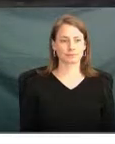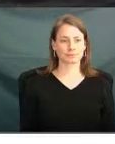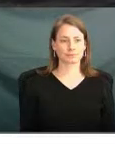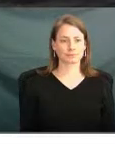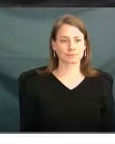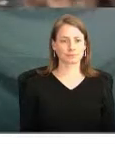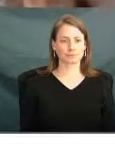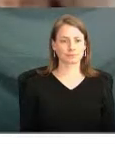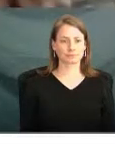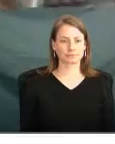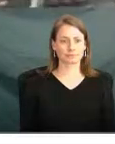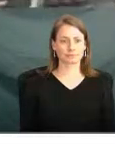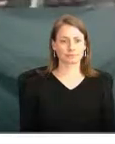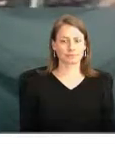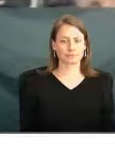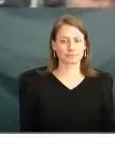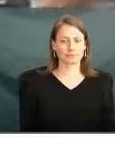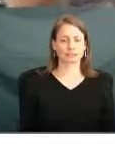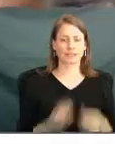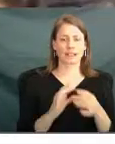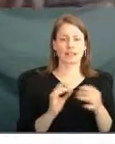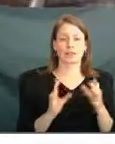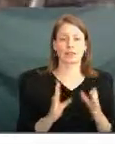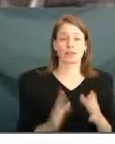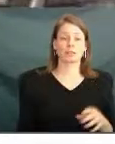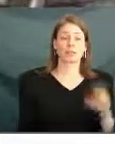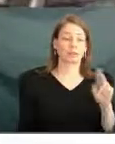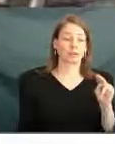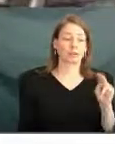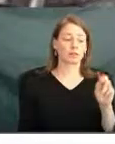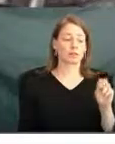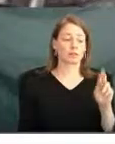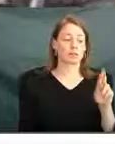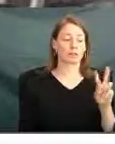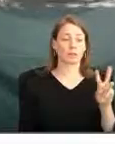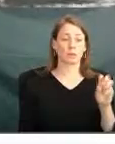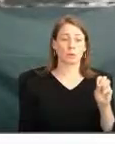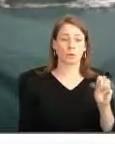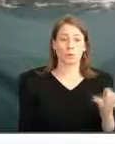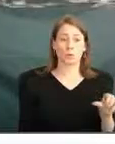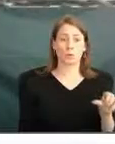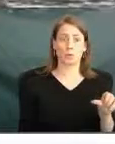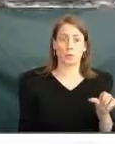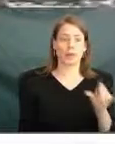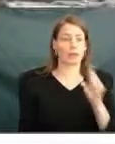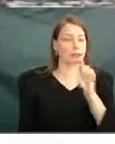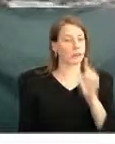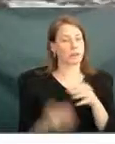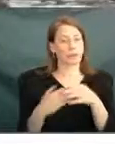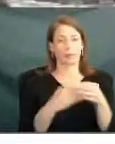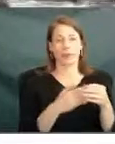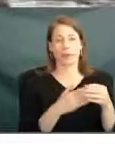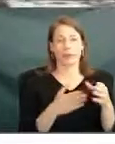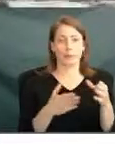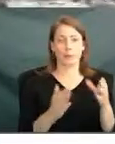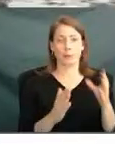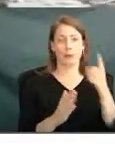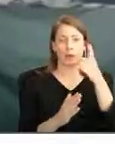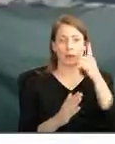Norway has had a pioneering role in tackling bullying. Recent initiatives have cut bullying in some schools by